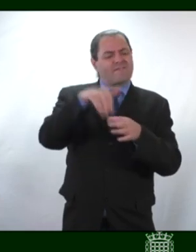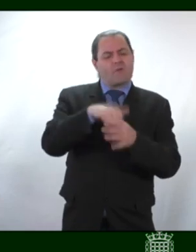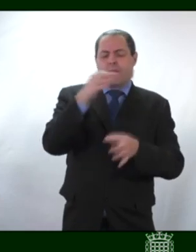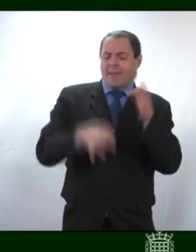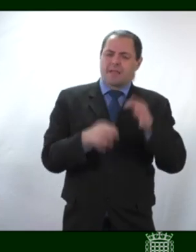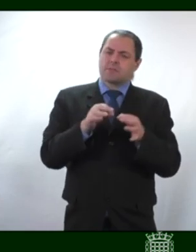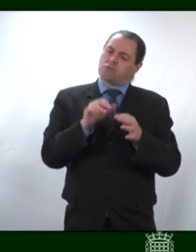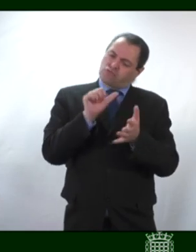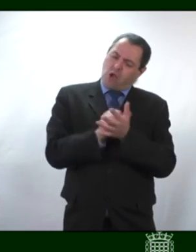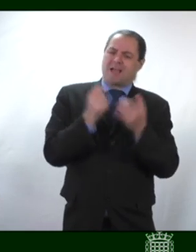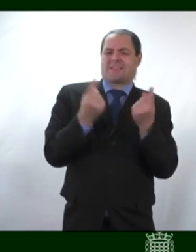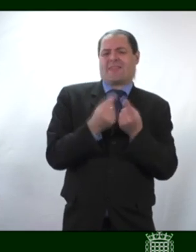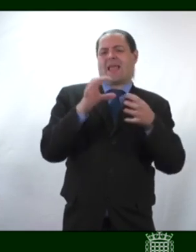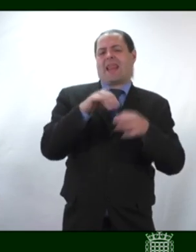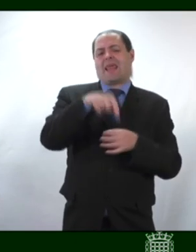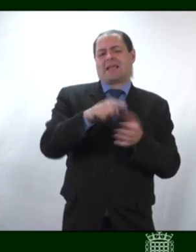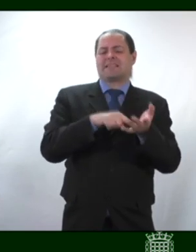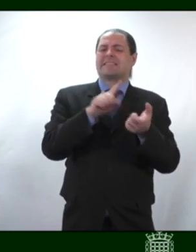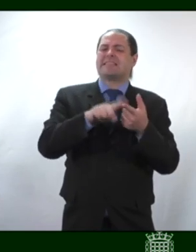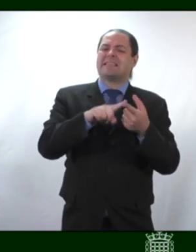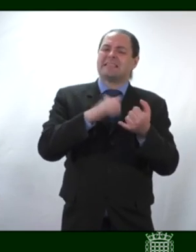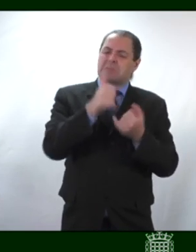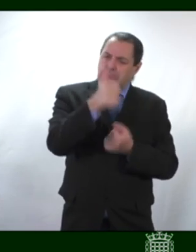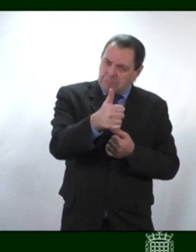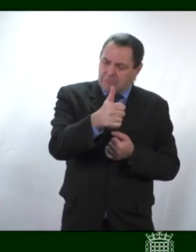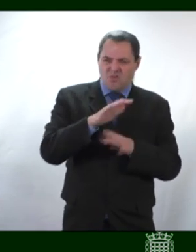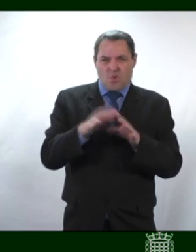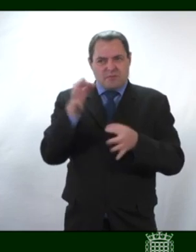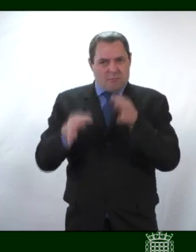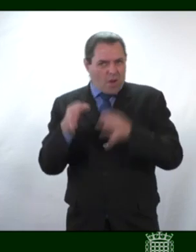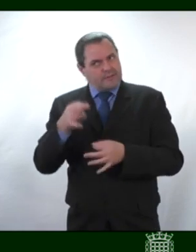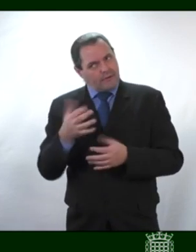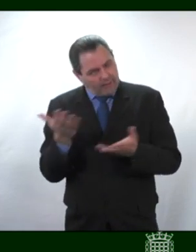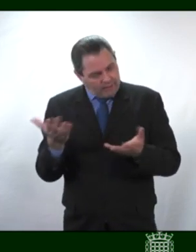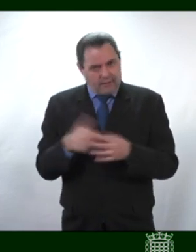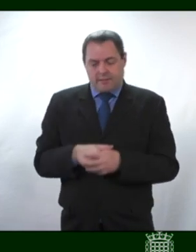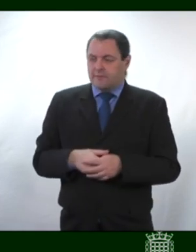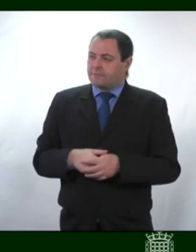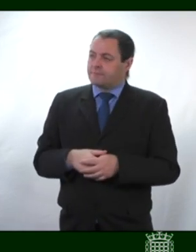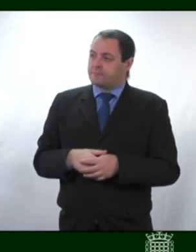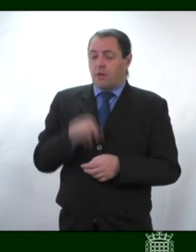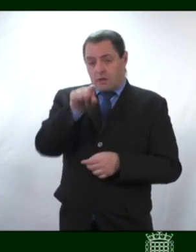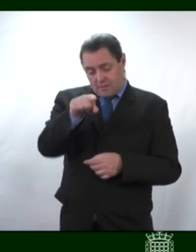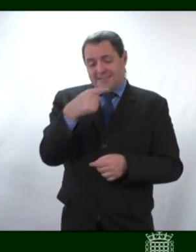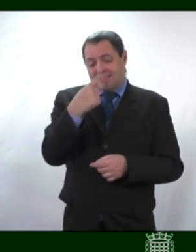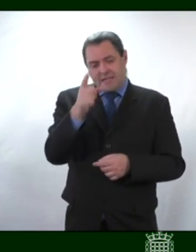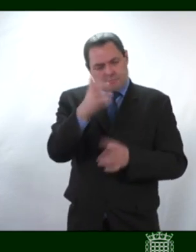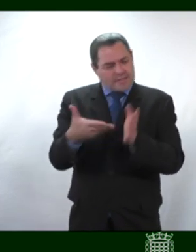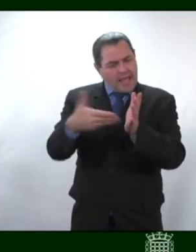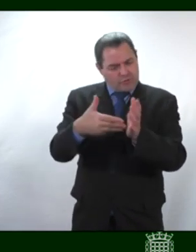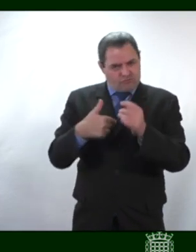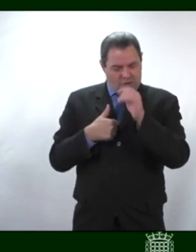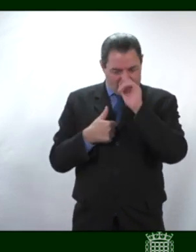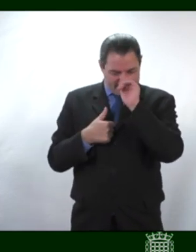Valley. The point that I would make to him, though, in addition to the points that he made, is that the impact,